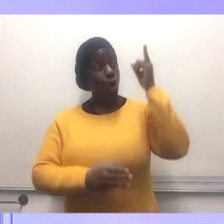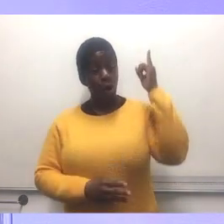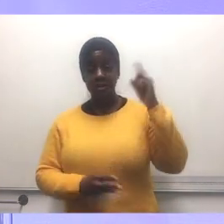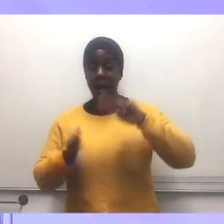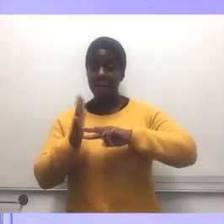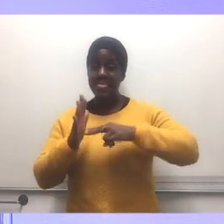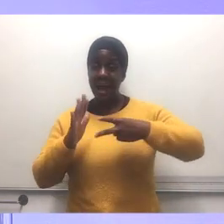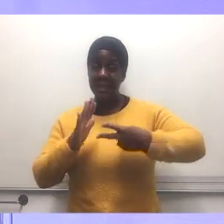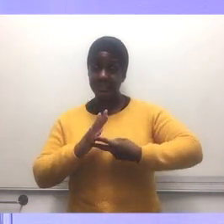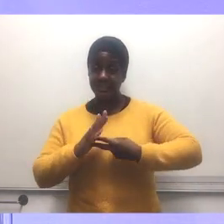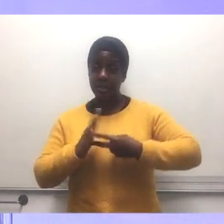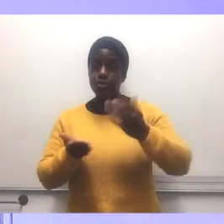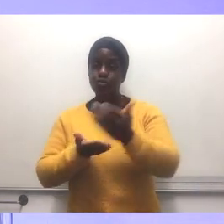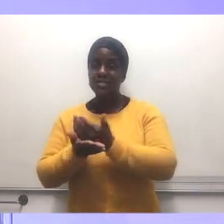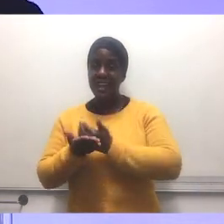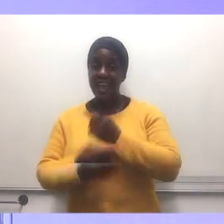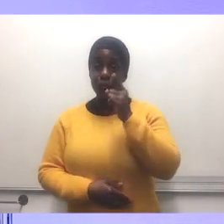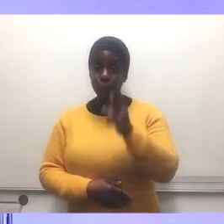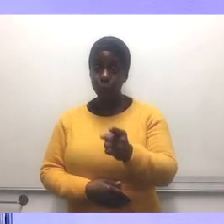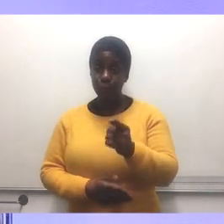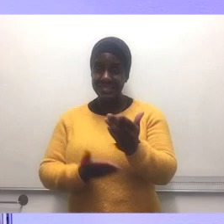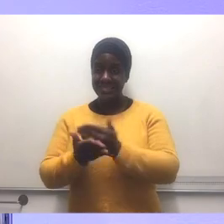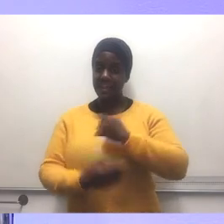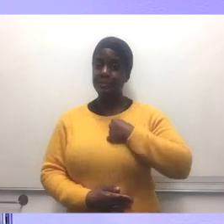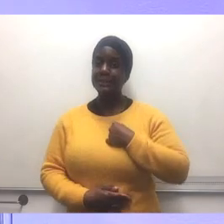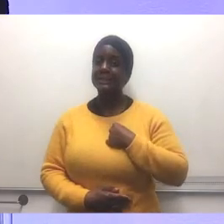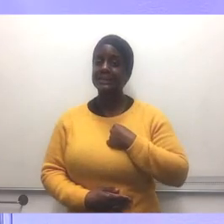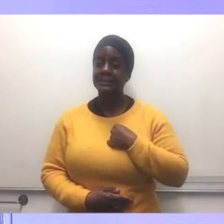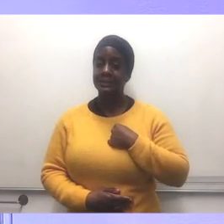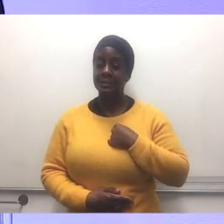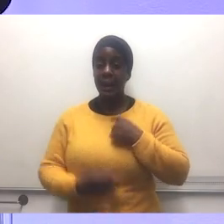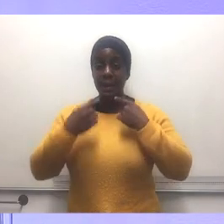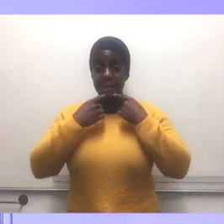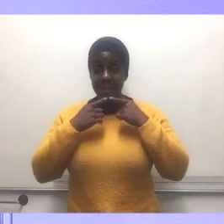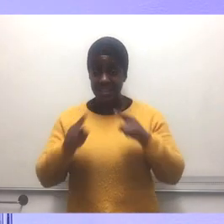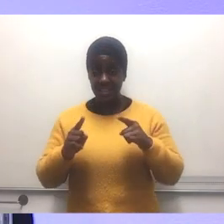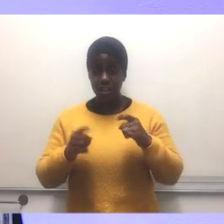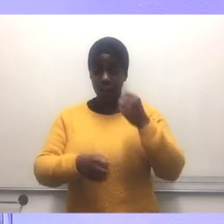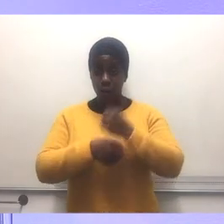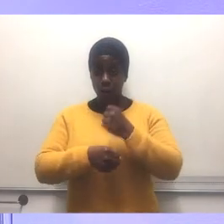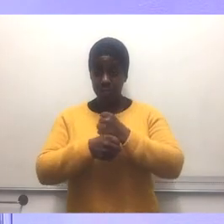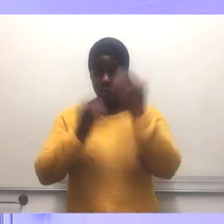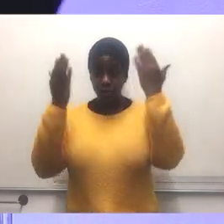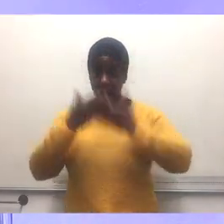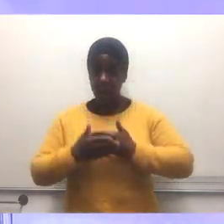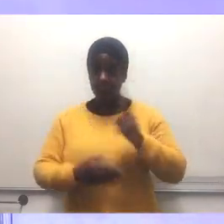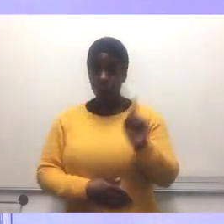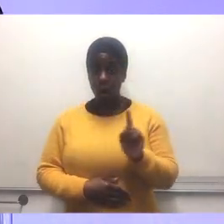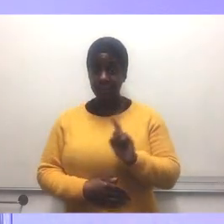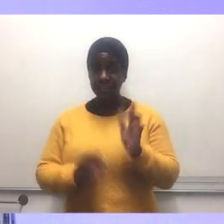plan to save you and to save me. The message of the gospel tonight is